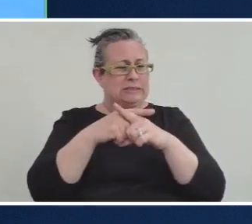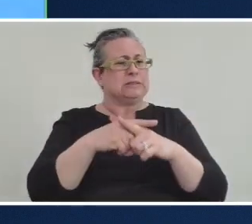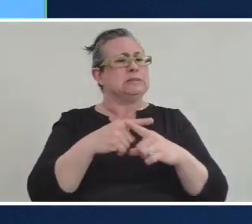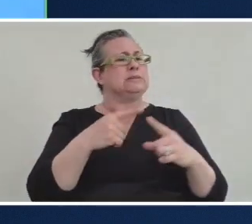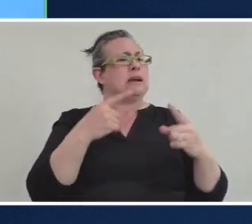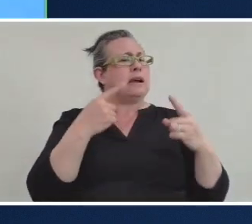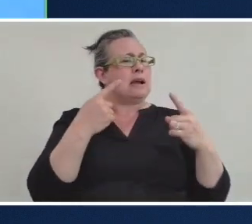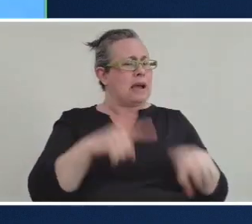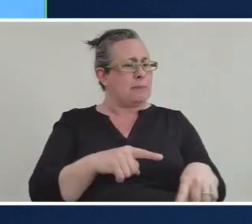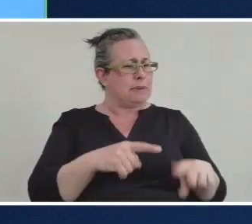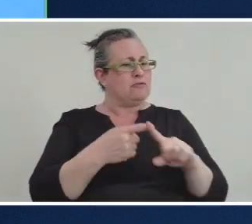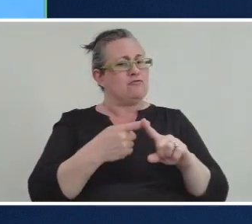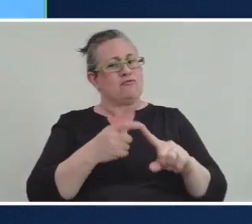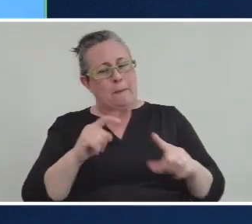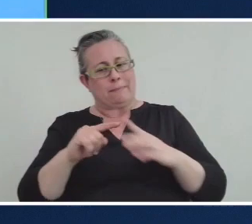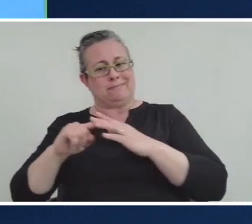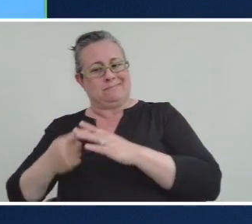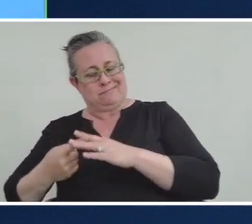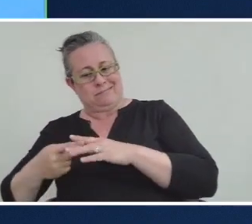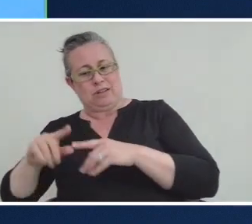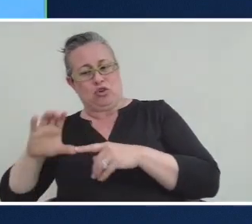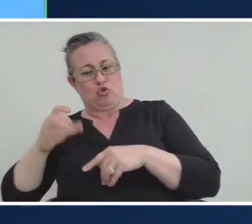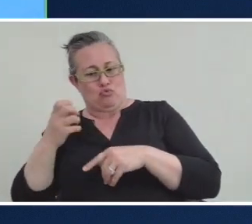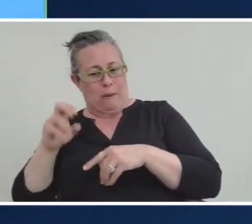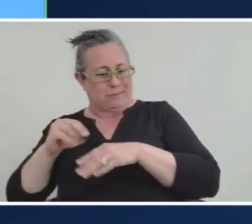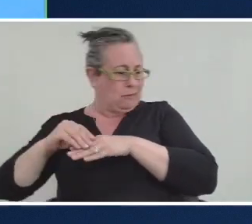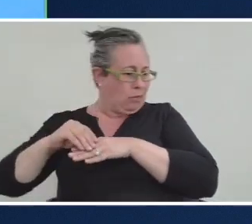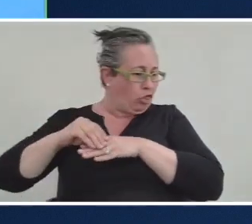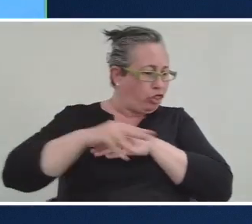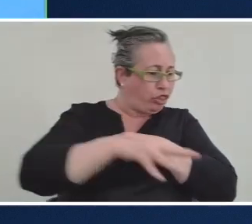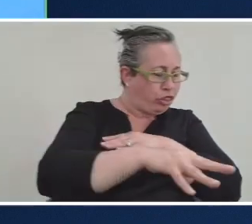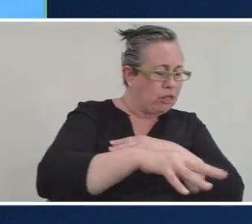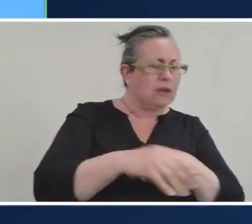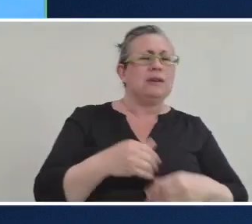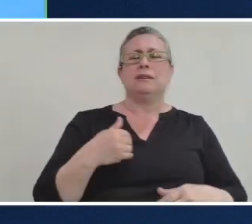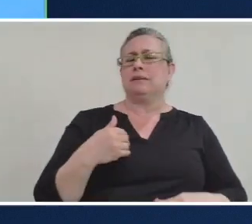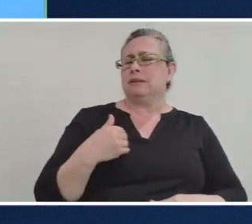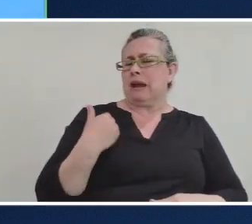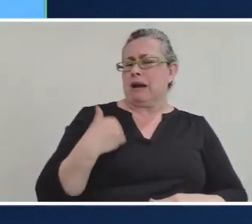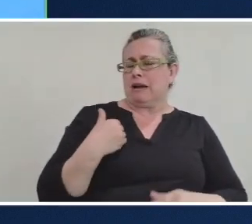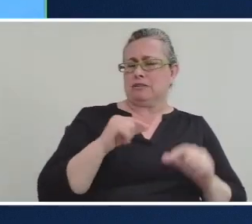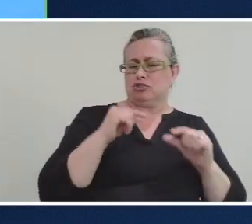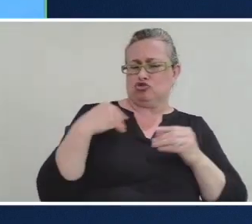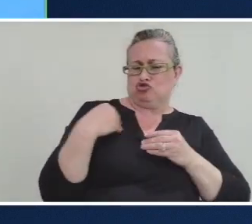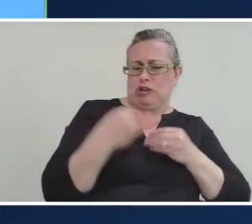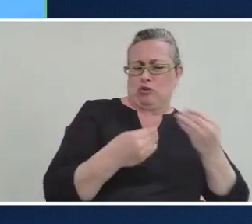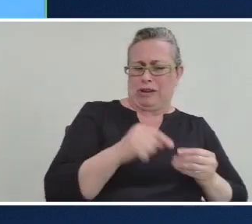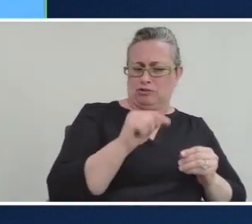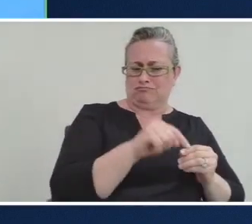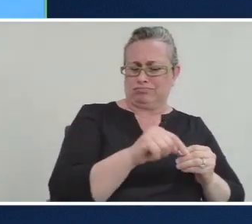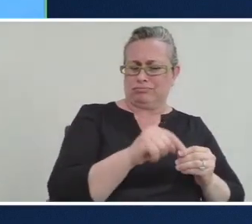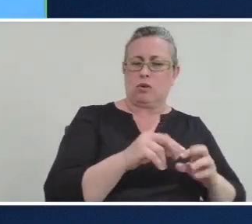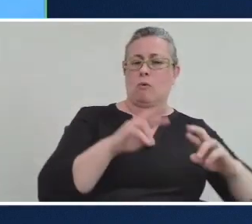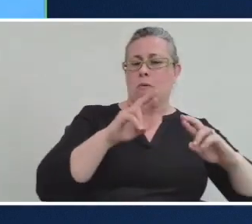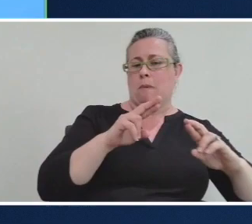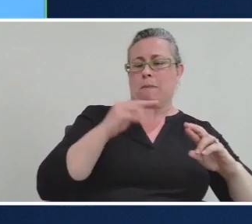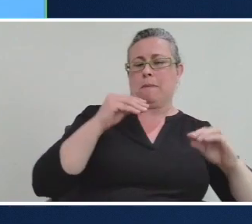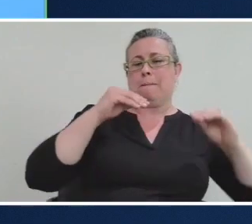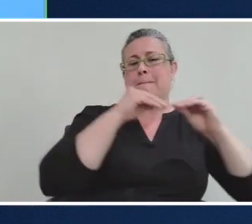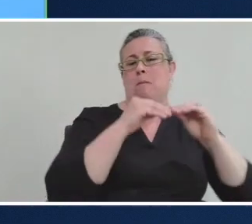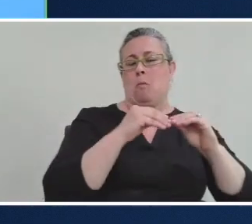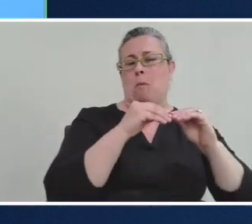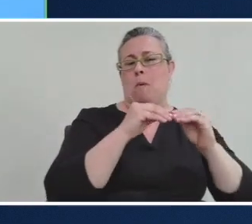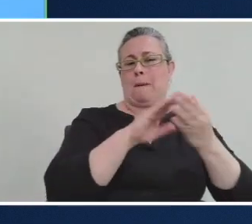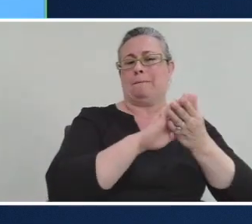by corruption. That's the thing. So the younger generations, I would say, is hoping for more peace and